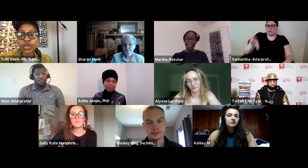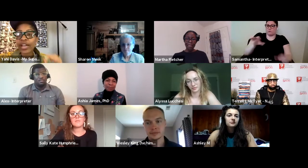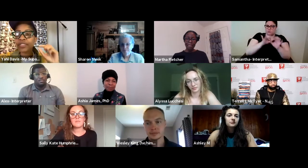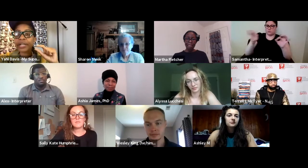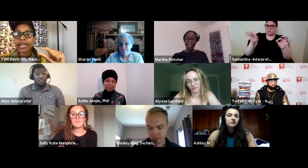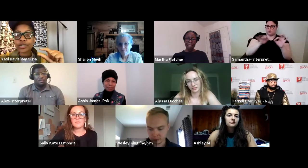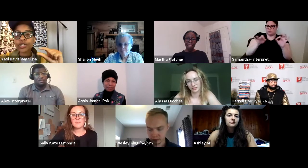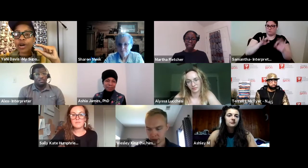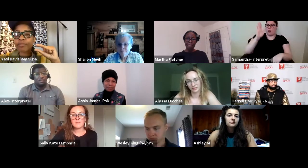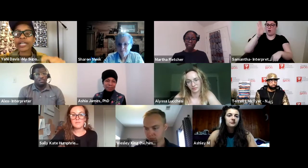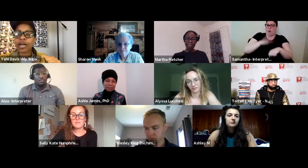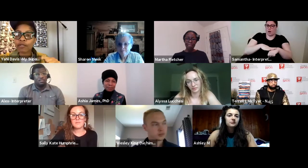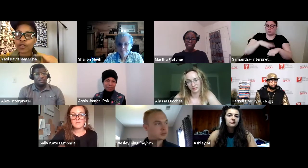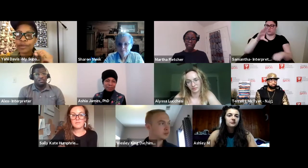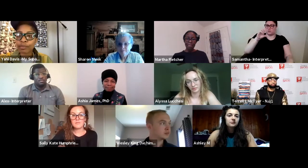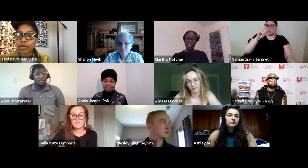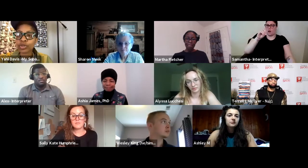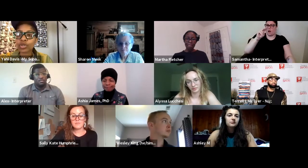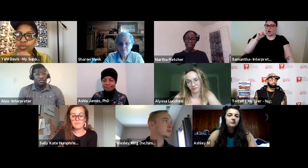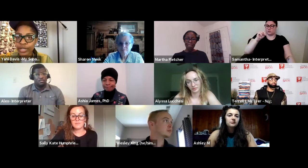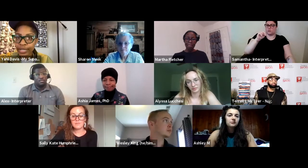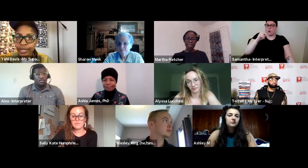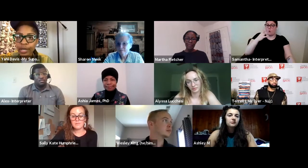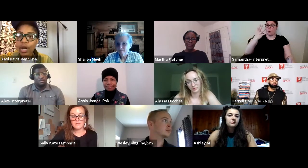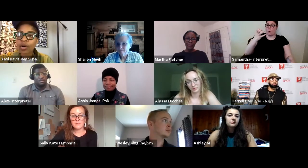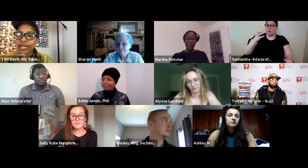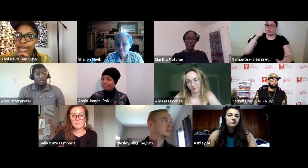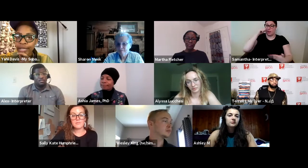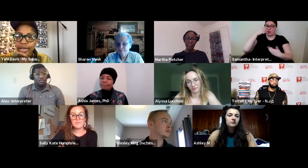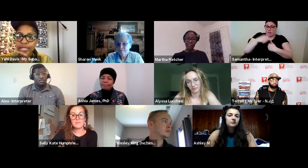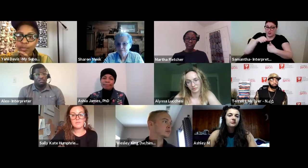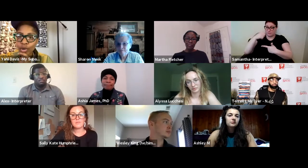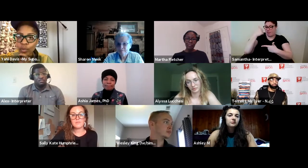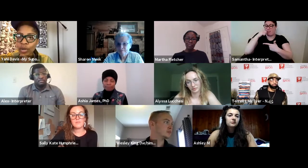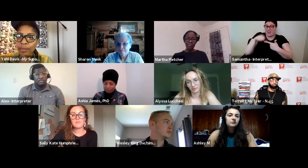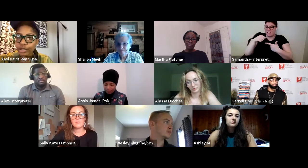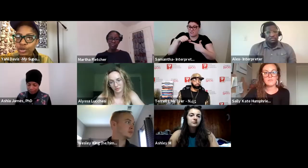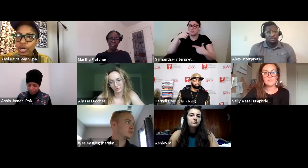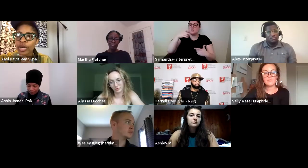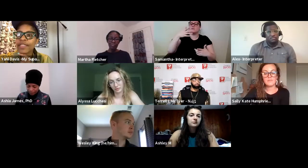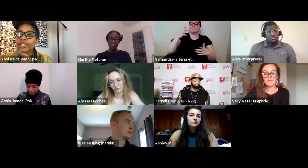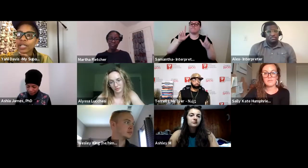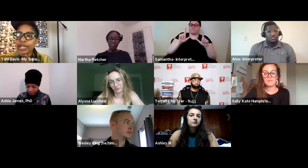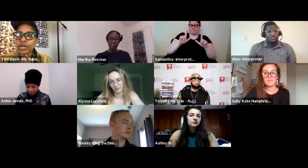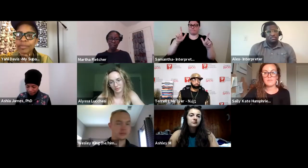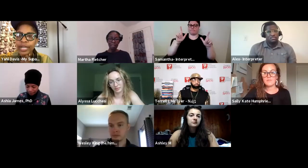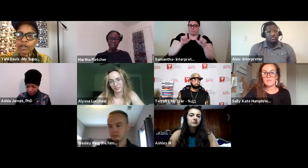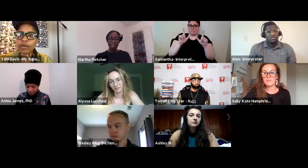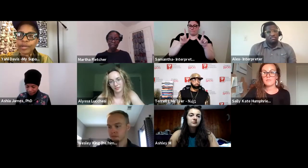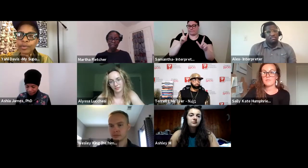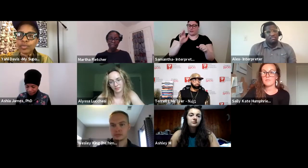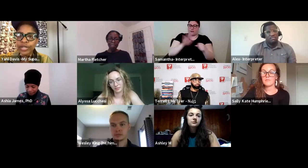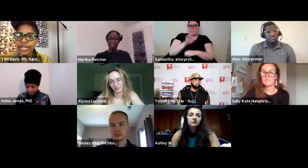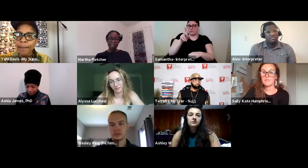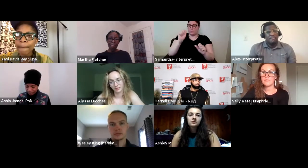to make sure that the letters are big enough for people to read. Okay, that is important. We want to make sure that the letters are big enough